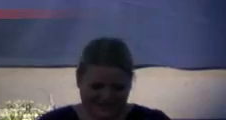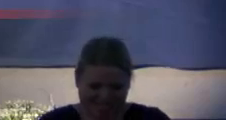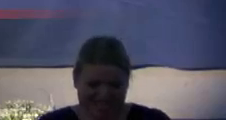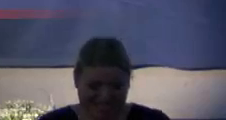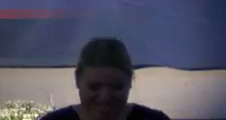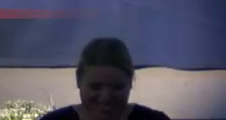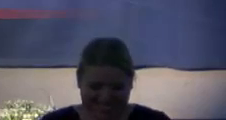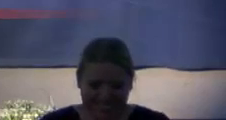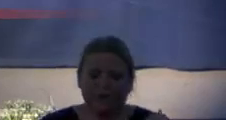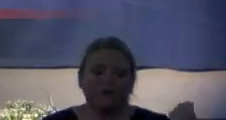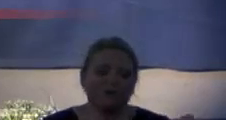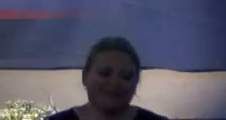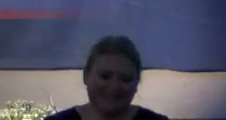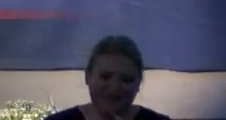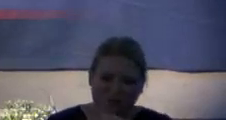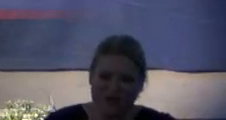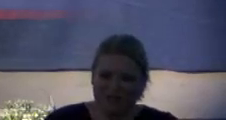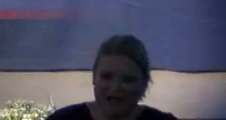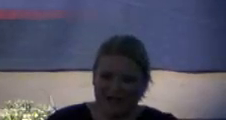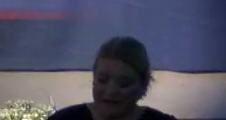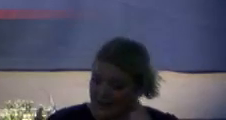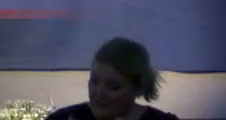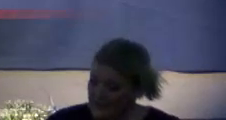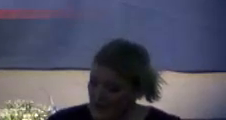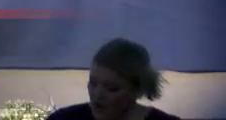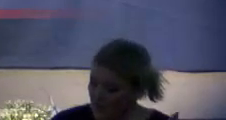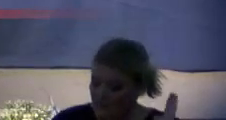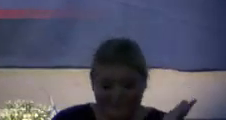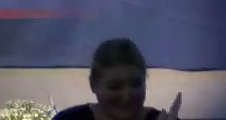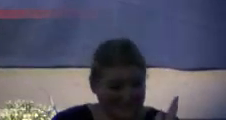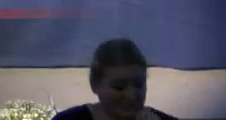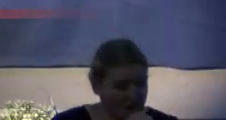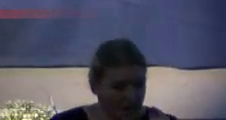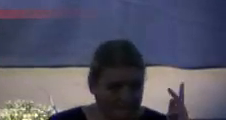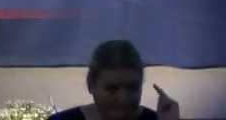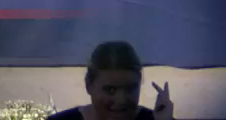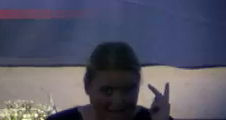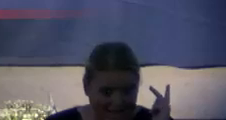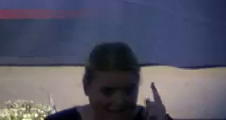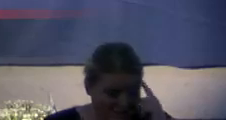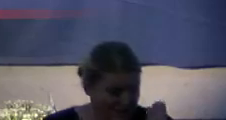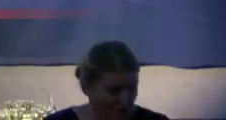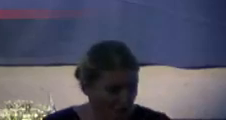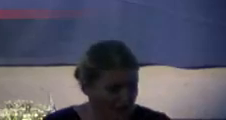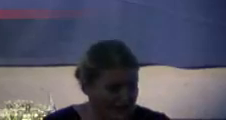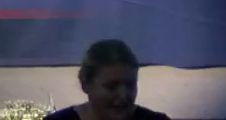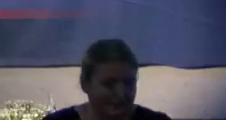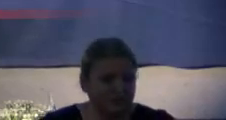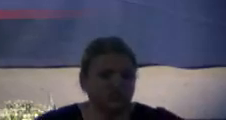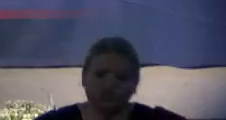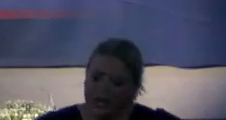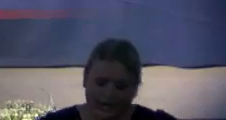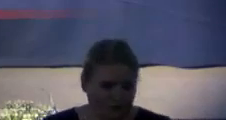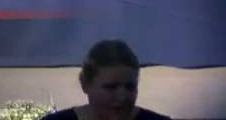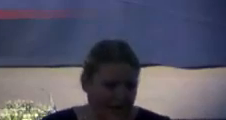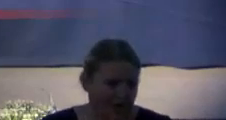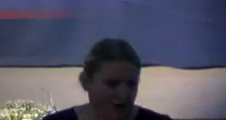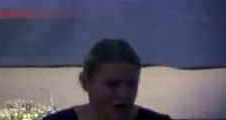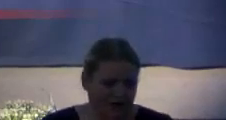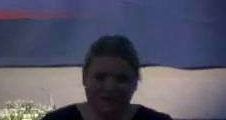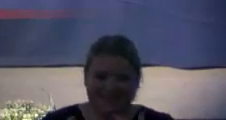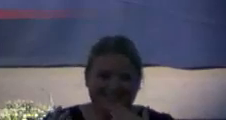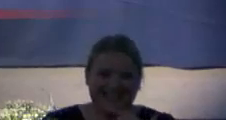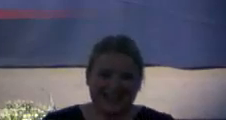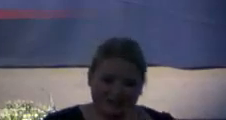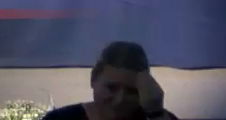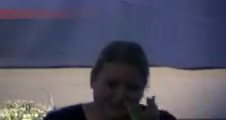qualified. And the ones who can come up here and give a speech without panicking, because in all honesty, I'm shaking to my core. But thank you for